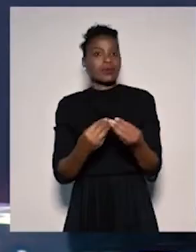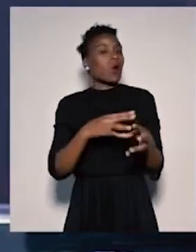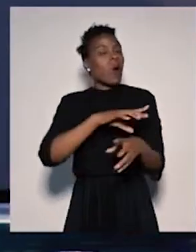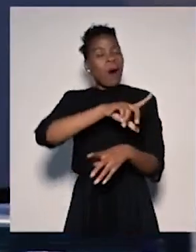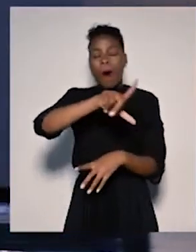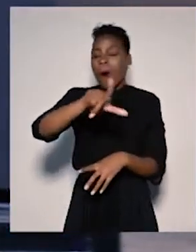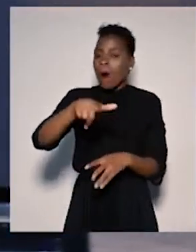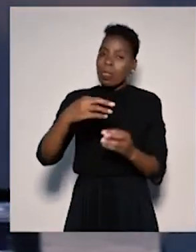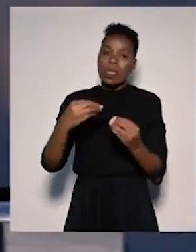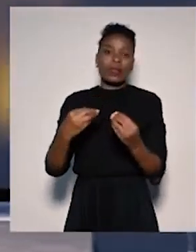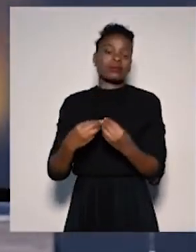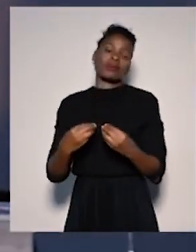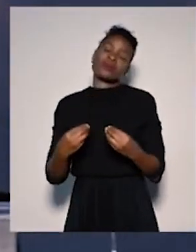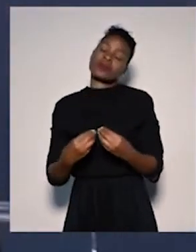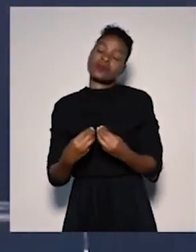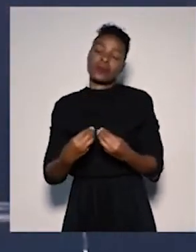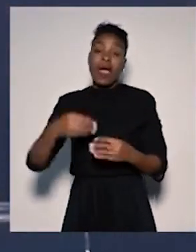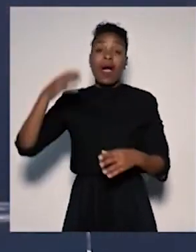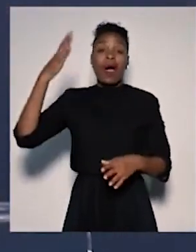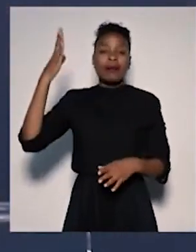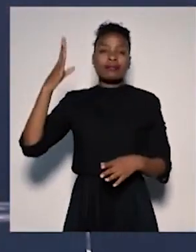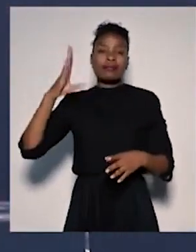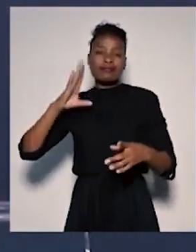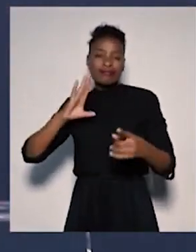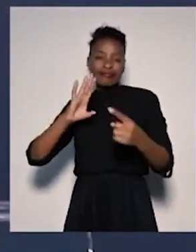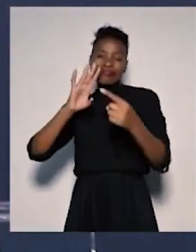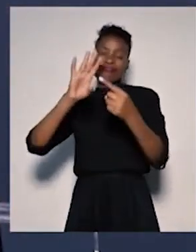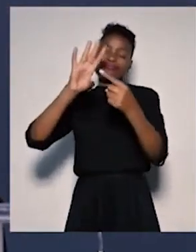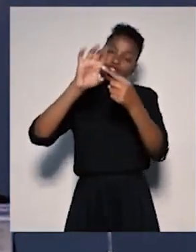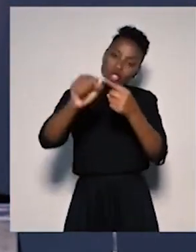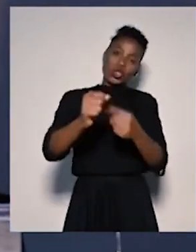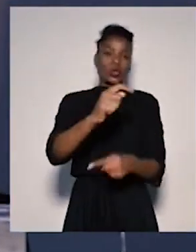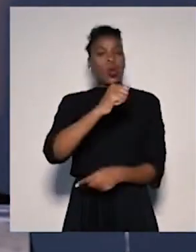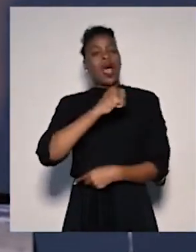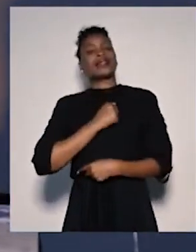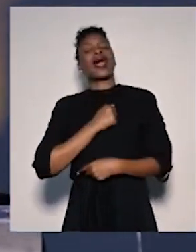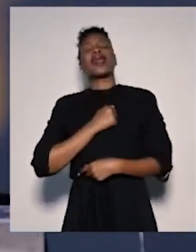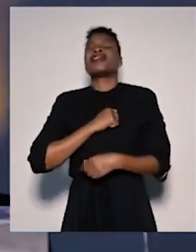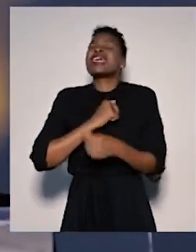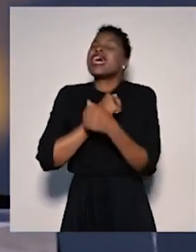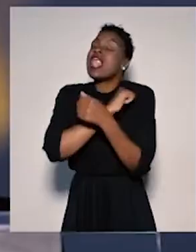in spite of all that, God reaches to us and still loves us.